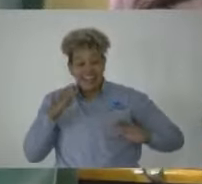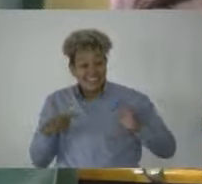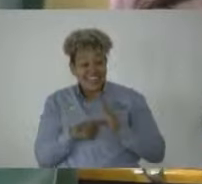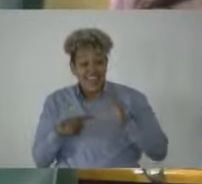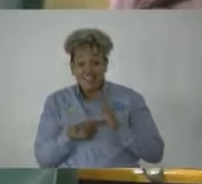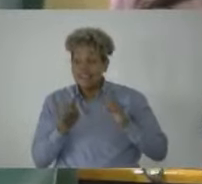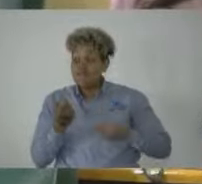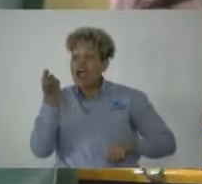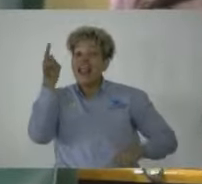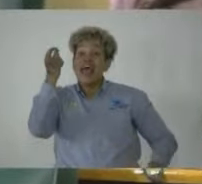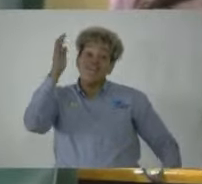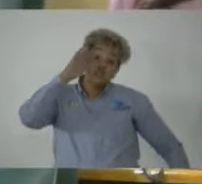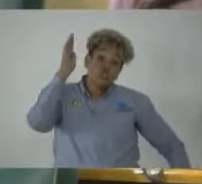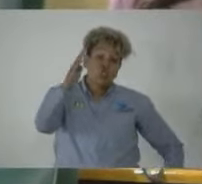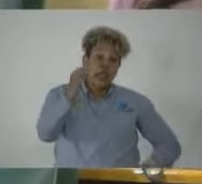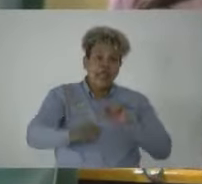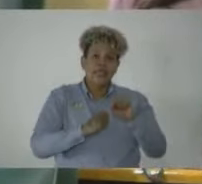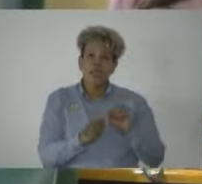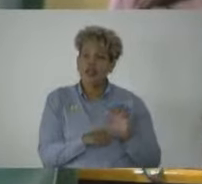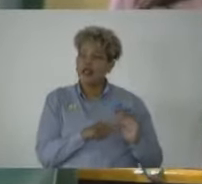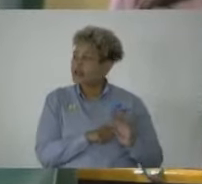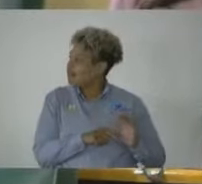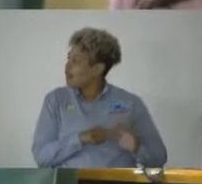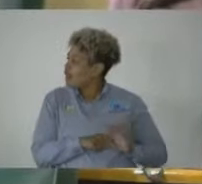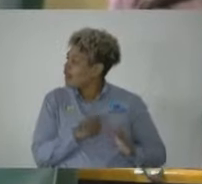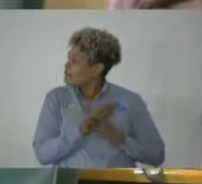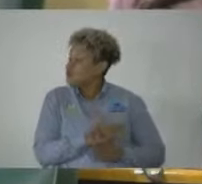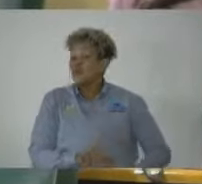11 consecutive years between